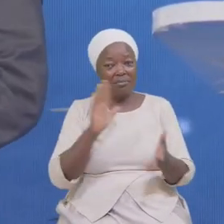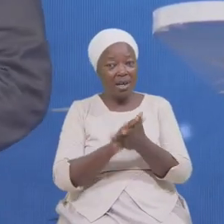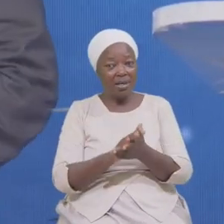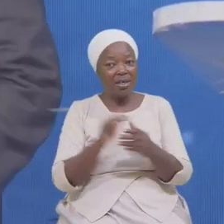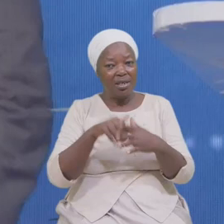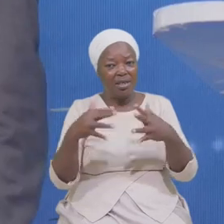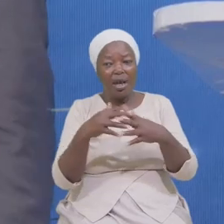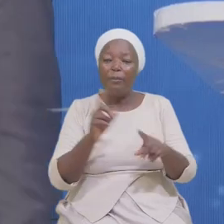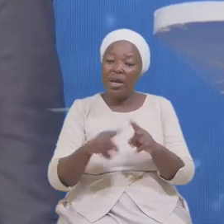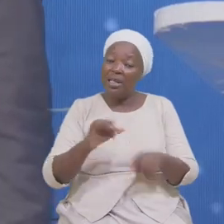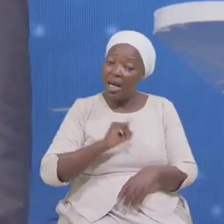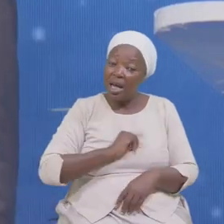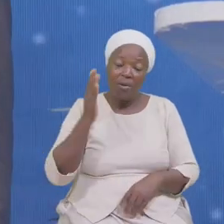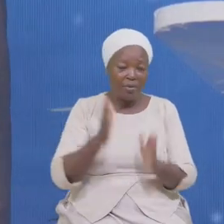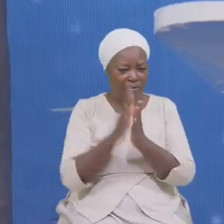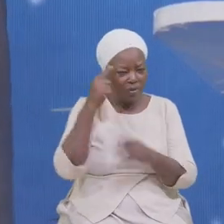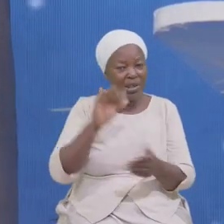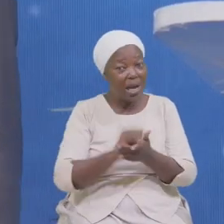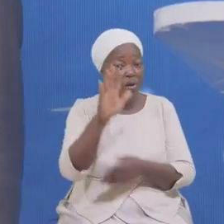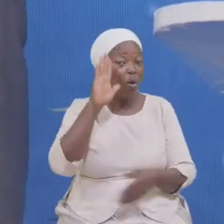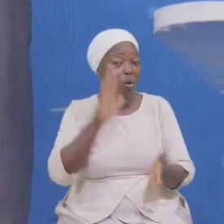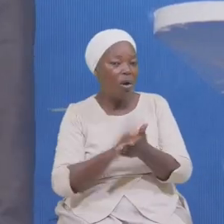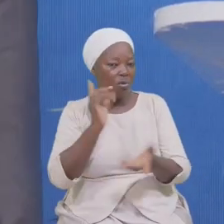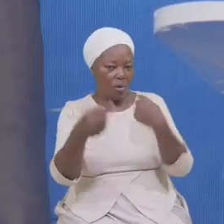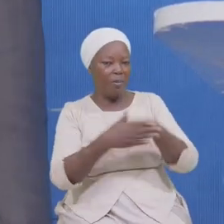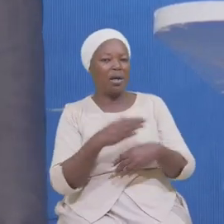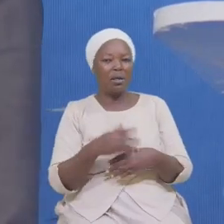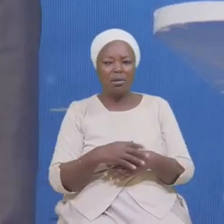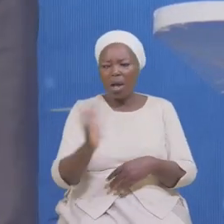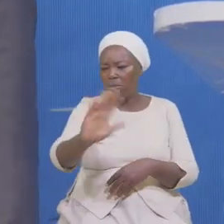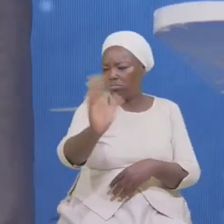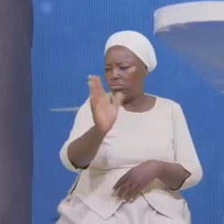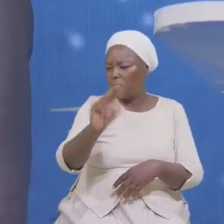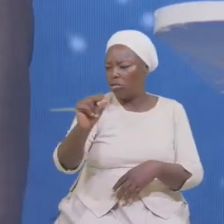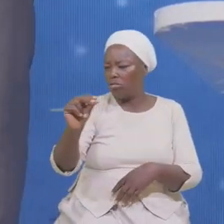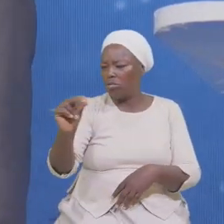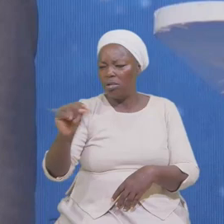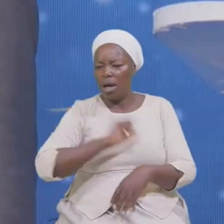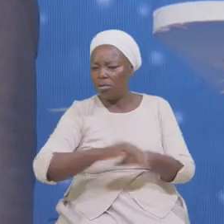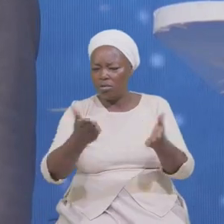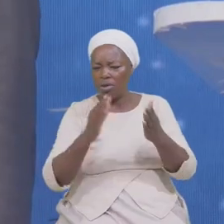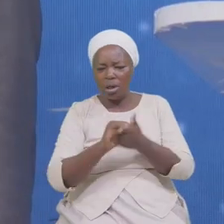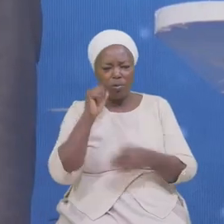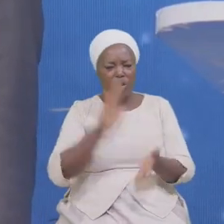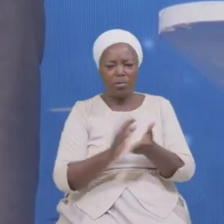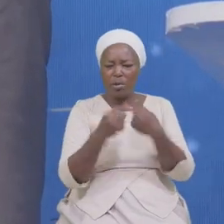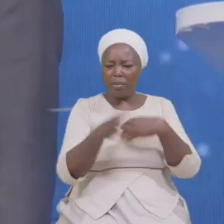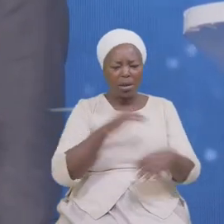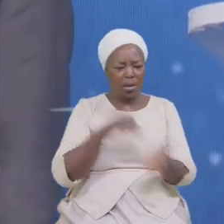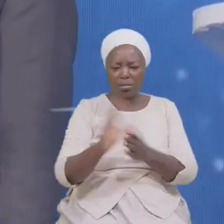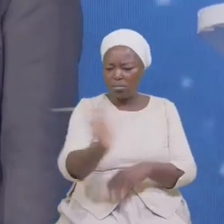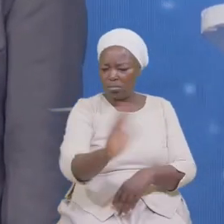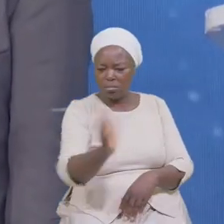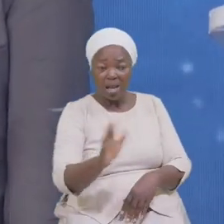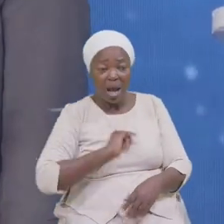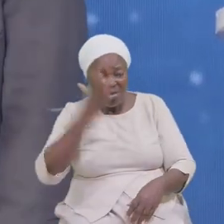you that your wife will come back." He said, "No, no, no, no, Pastor. I know that woman. Once she made up